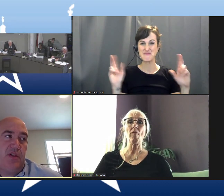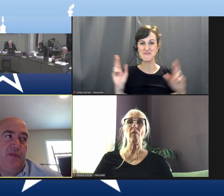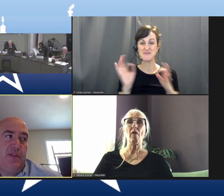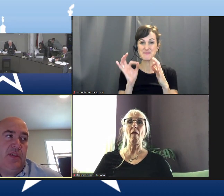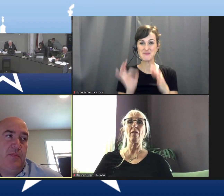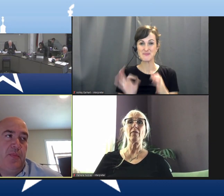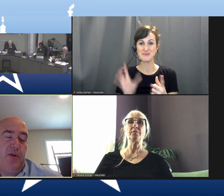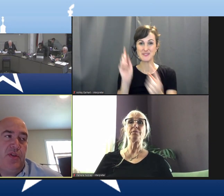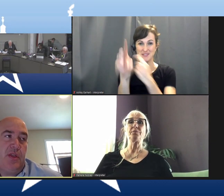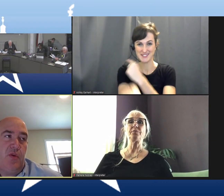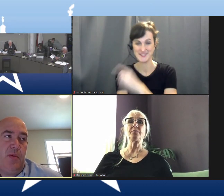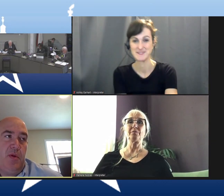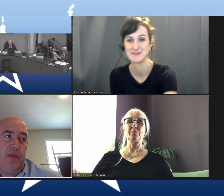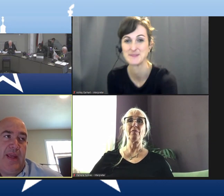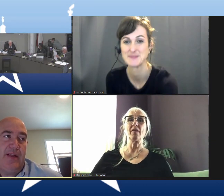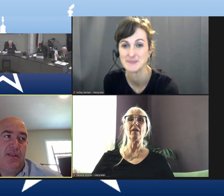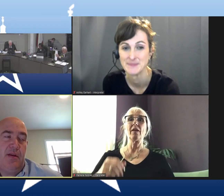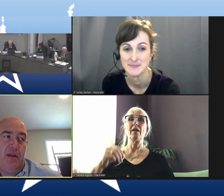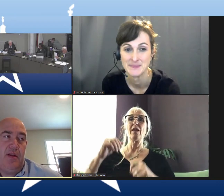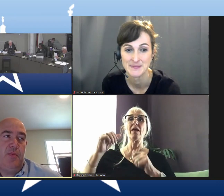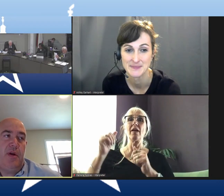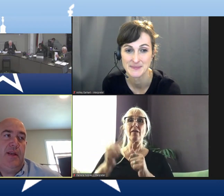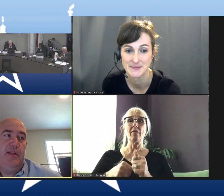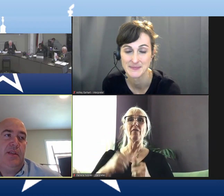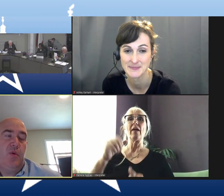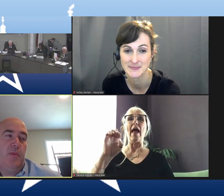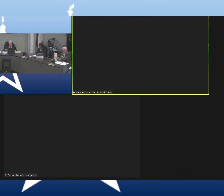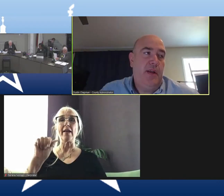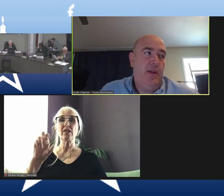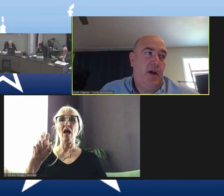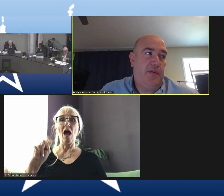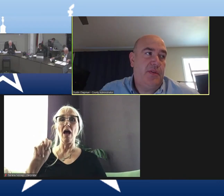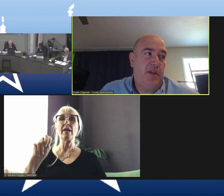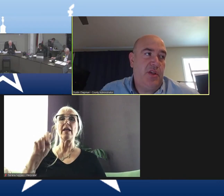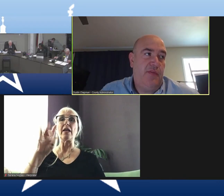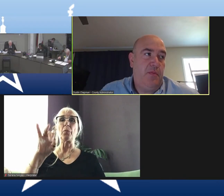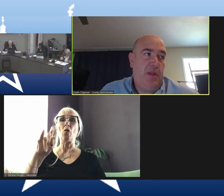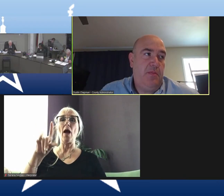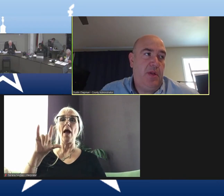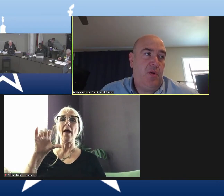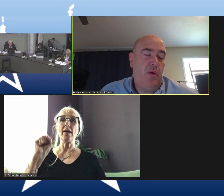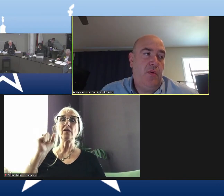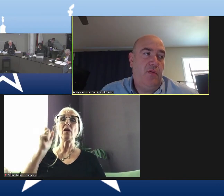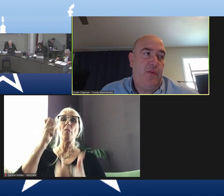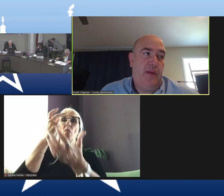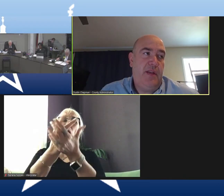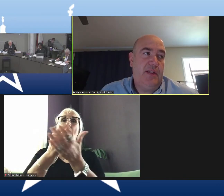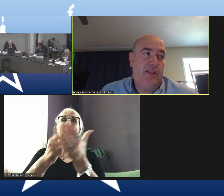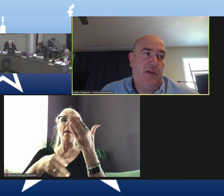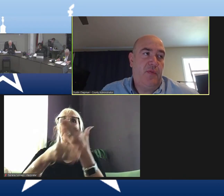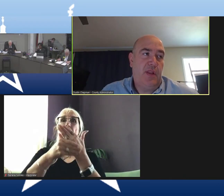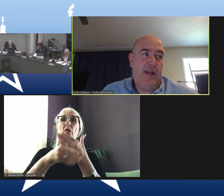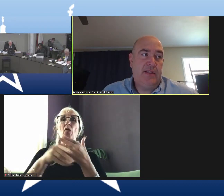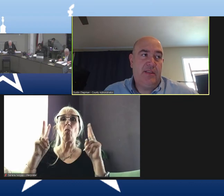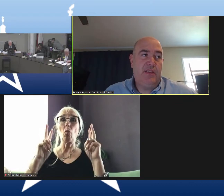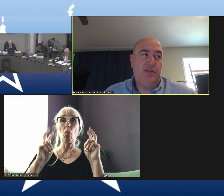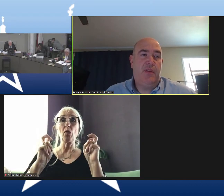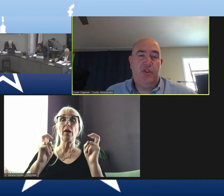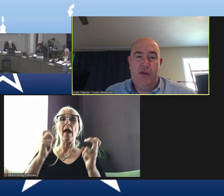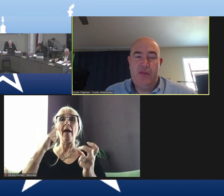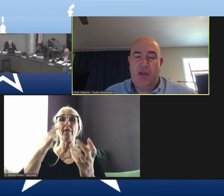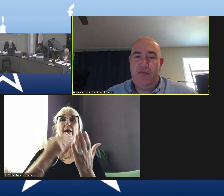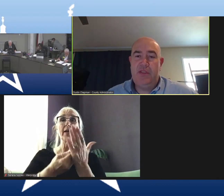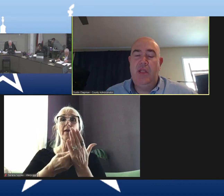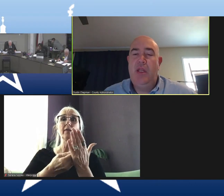master services and purchasing agreement with Axon Enterprise Incorporated, authorization of amendment quote for evidence software licenses